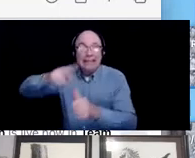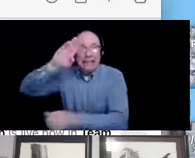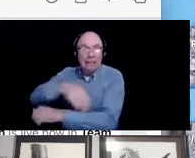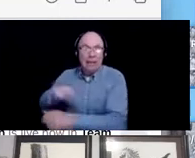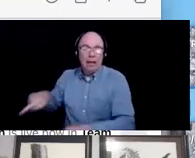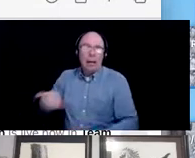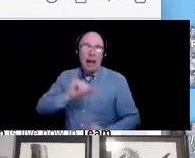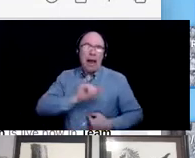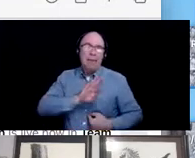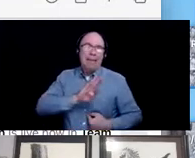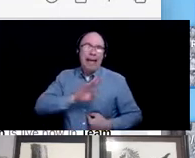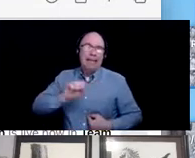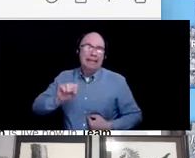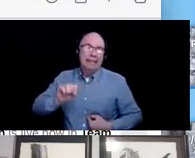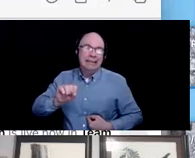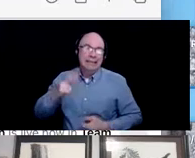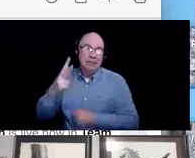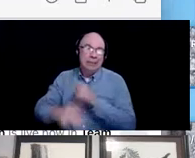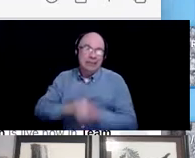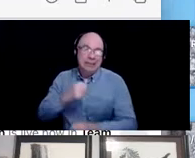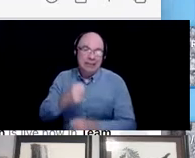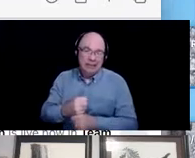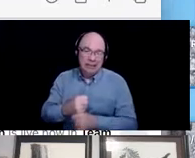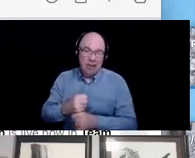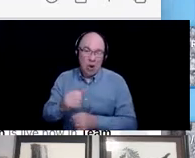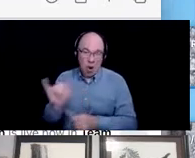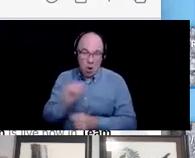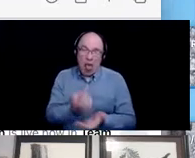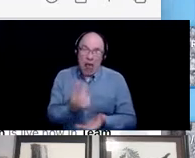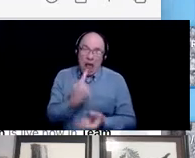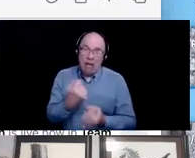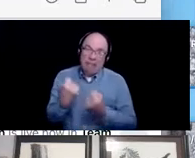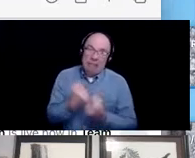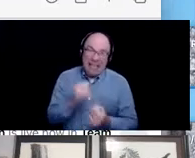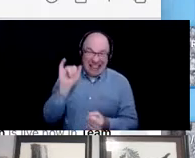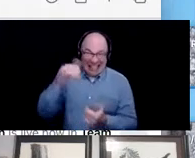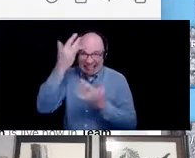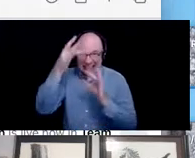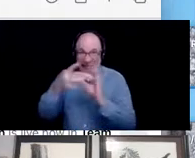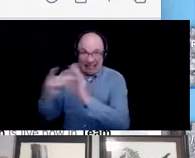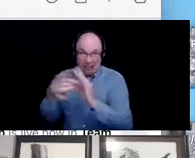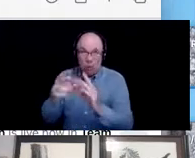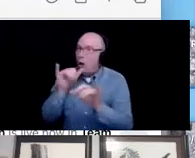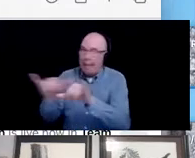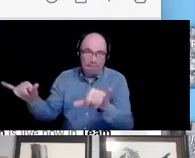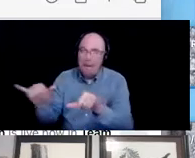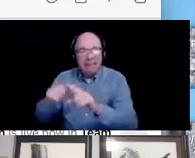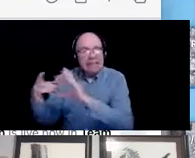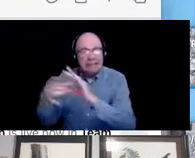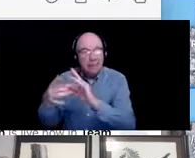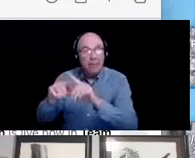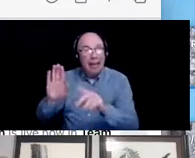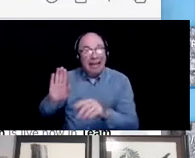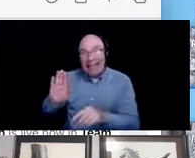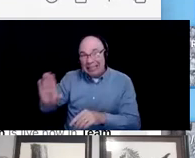bowel disease. He was going on 3 years. He was also on the strongest medication. Those diseases are related, but they're not the same. His high school life